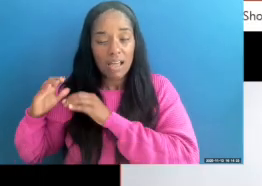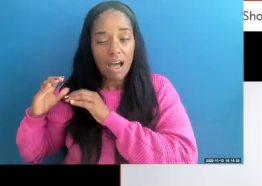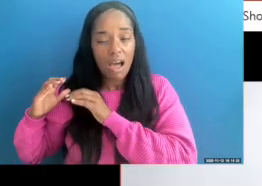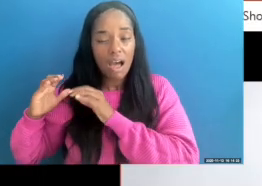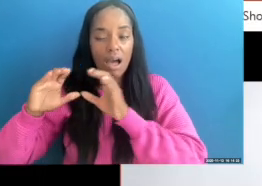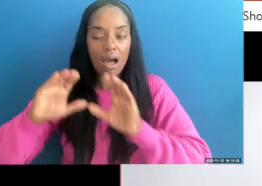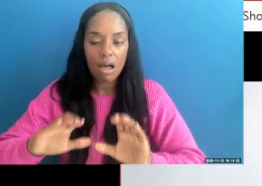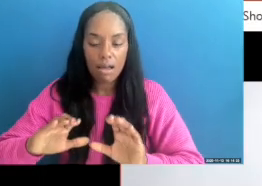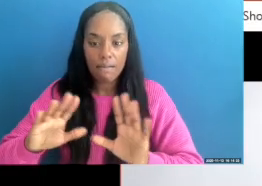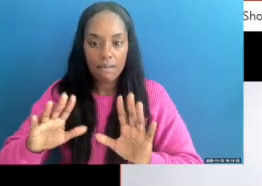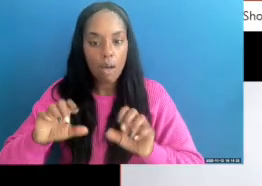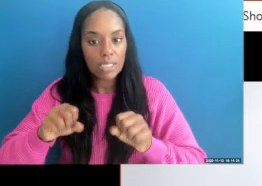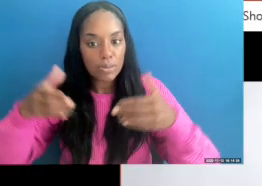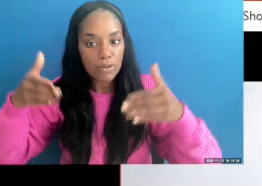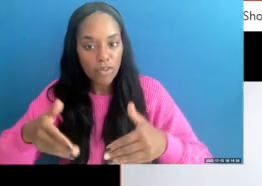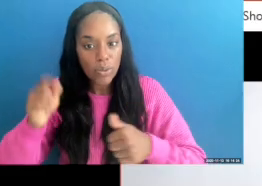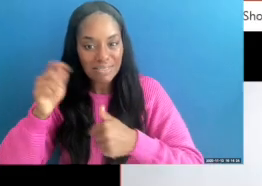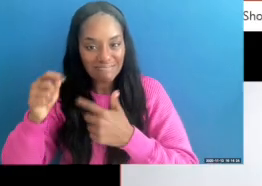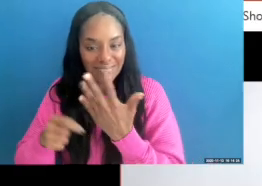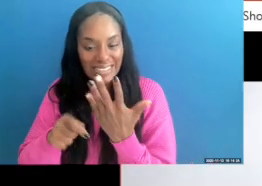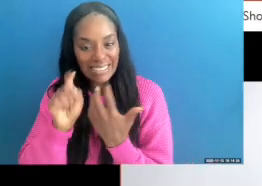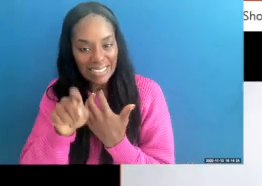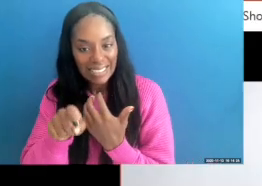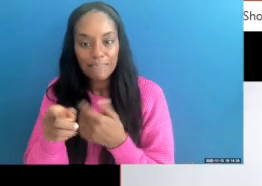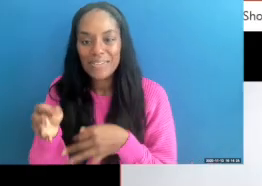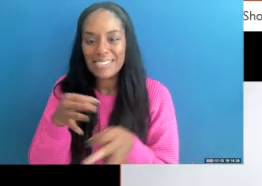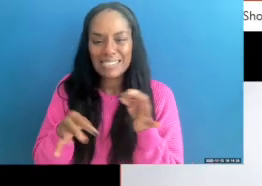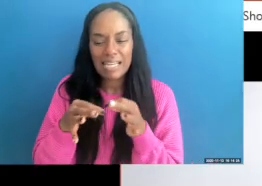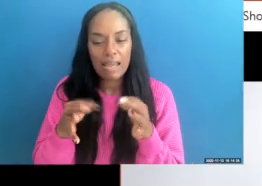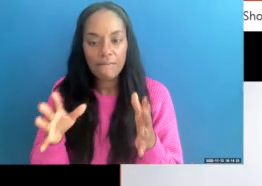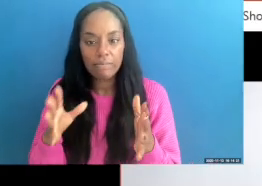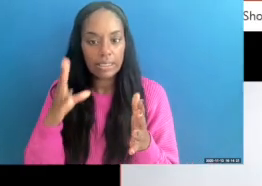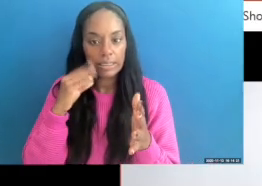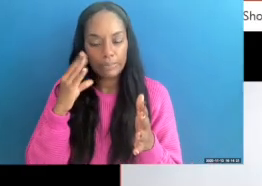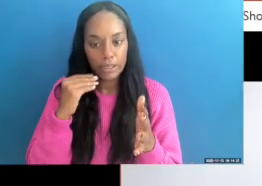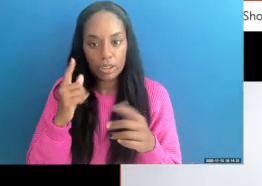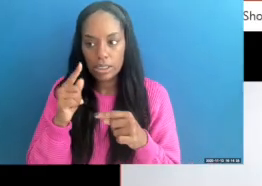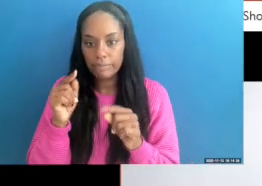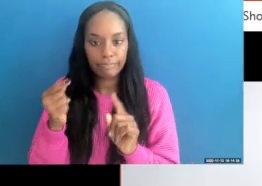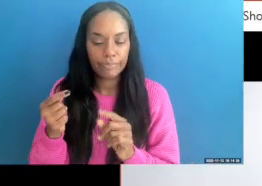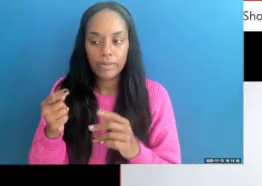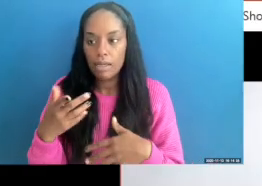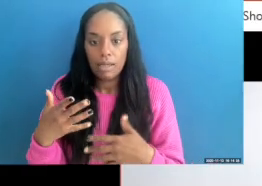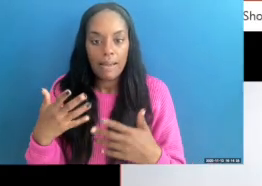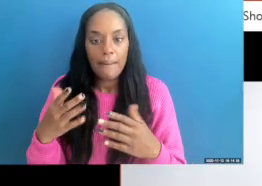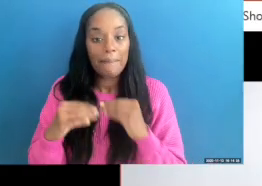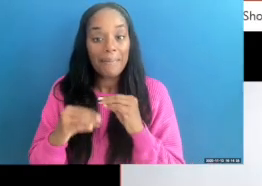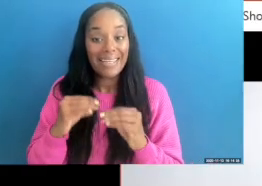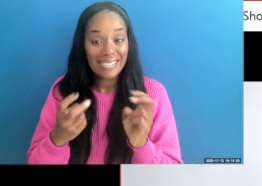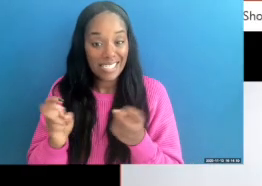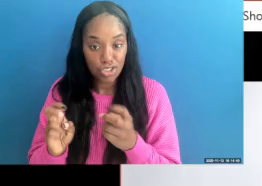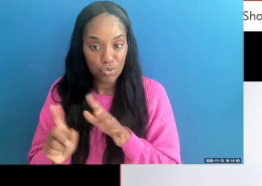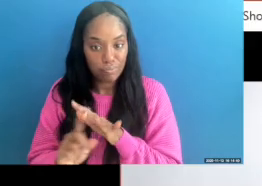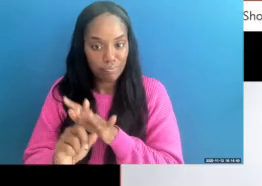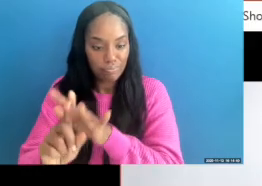my shoulders, and I was able to focus on the things that I needed to, versus having to run into random maintenance issues that were out of my